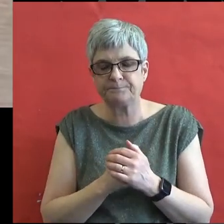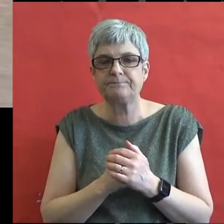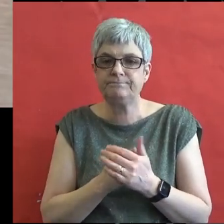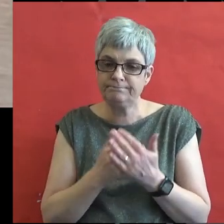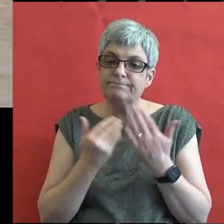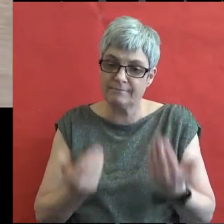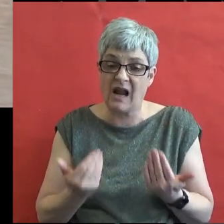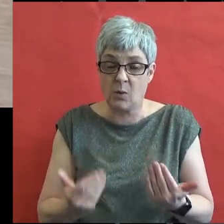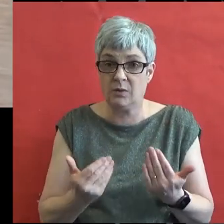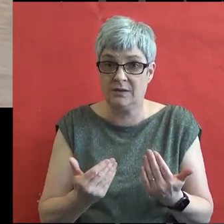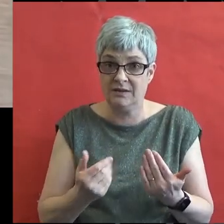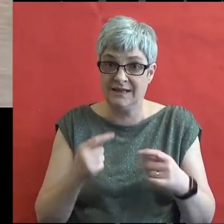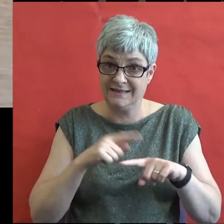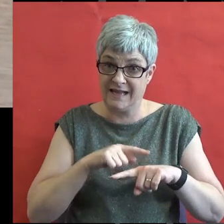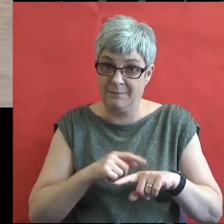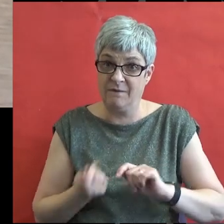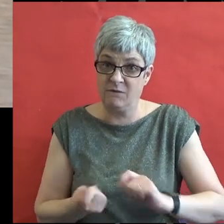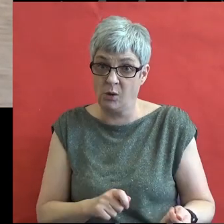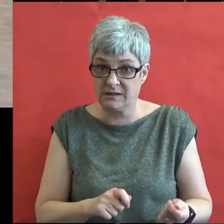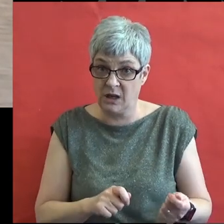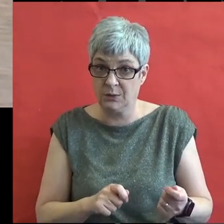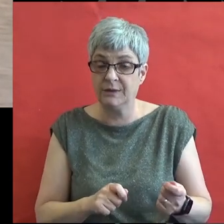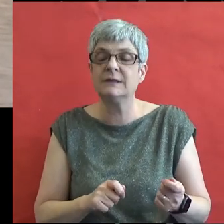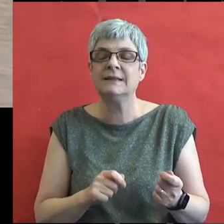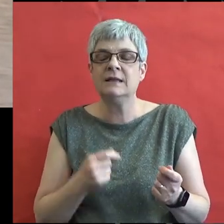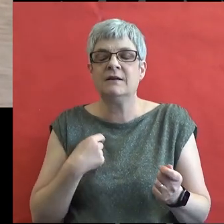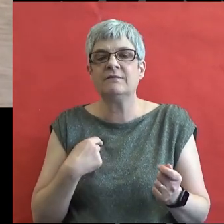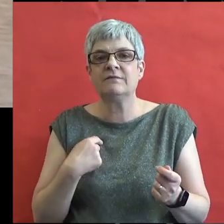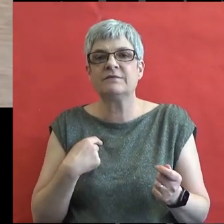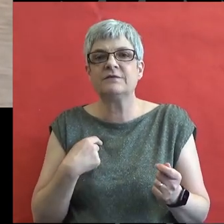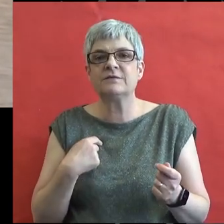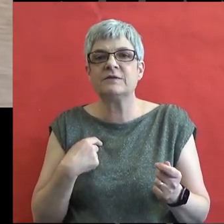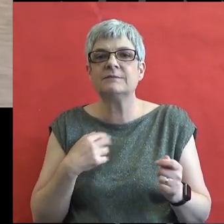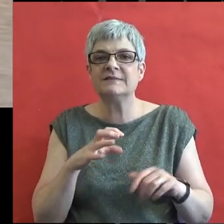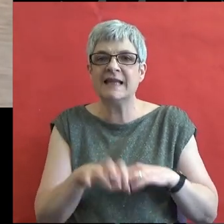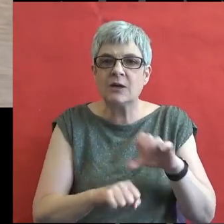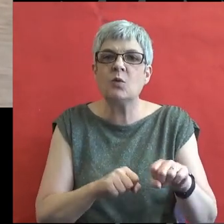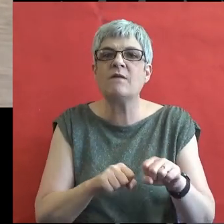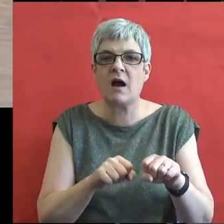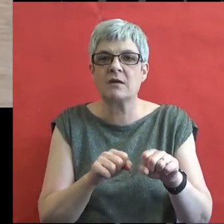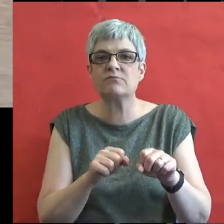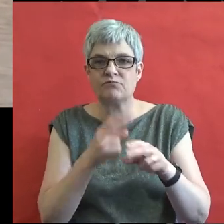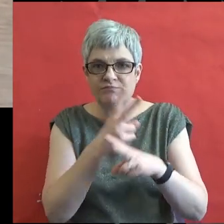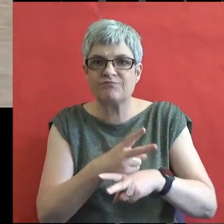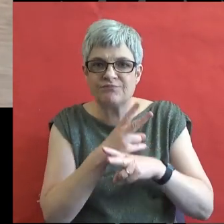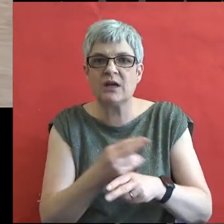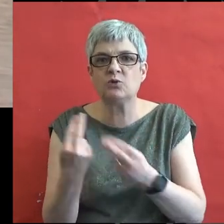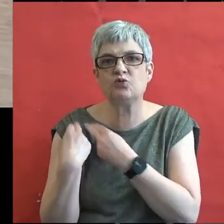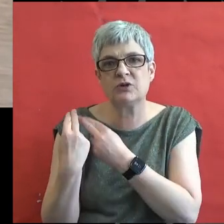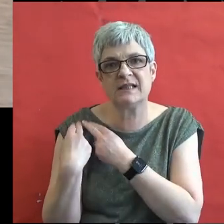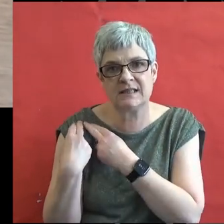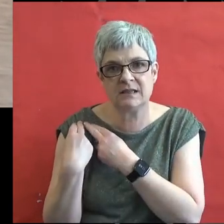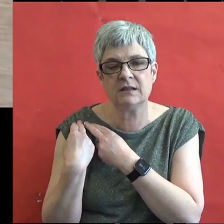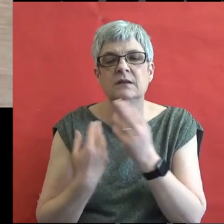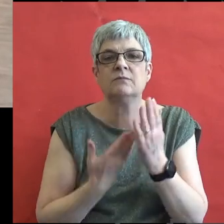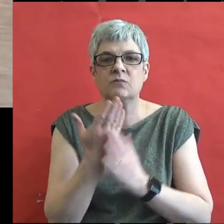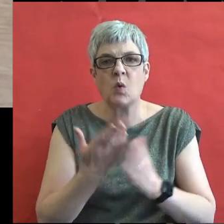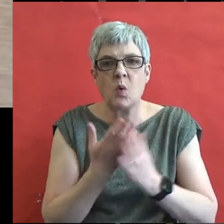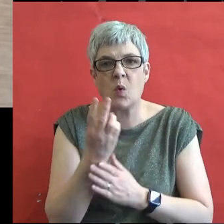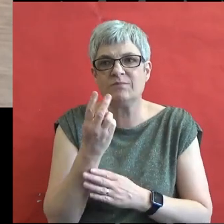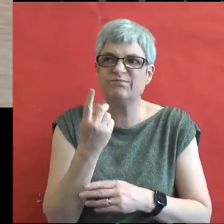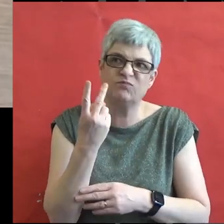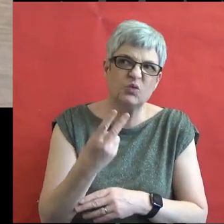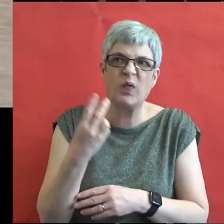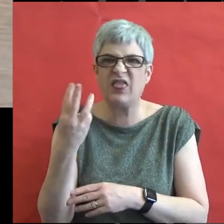right now, at this time of lockdown, I've taken over her carer duties. I go 2 or 3 times a week